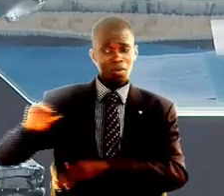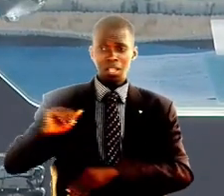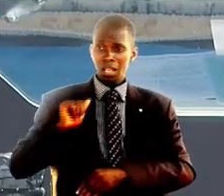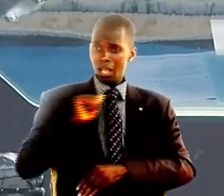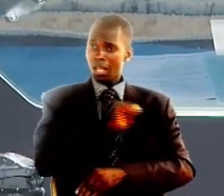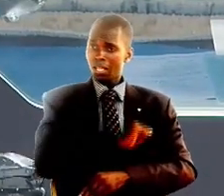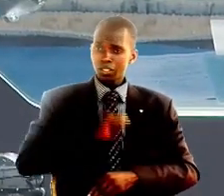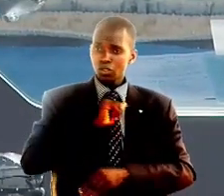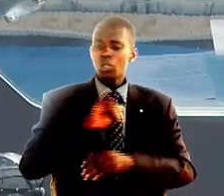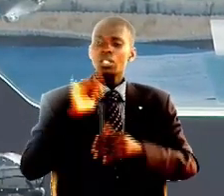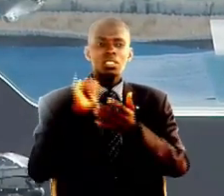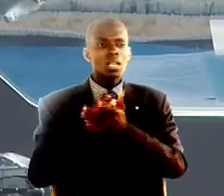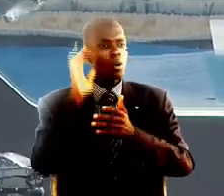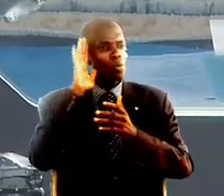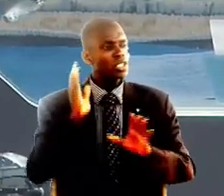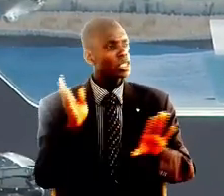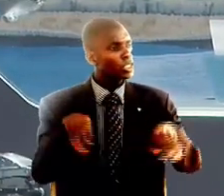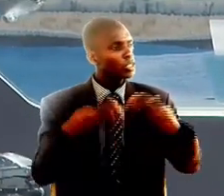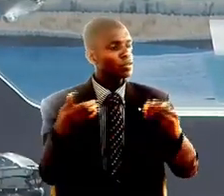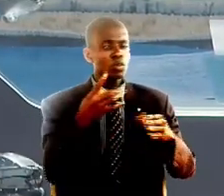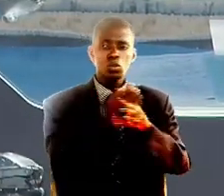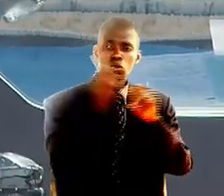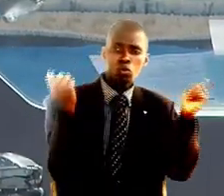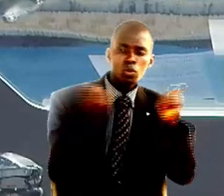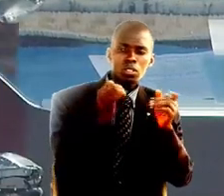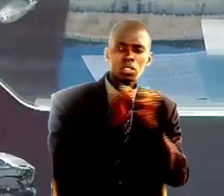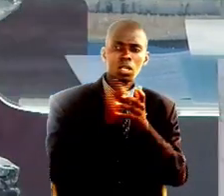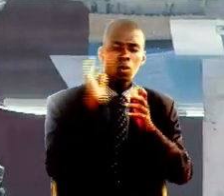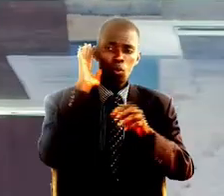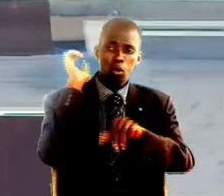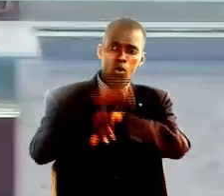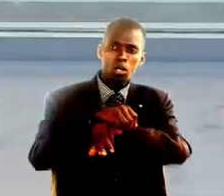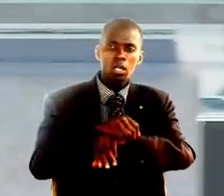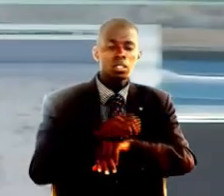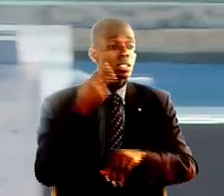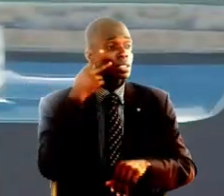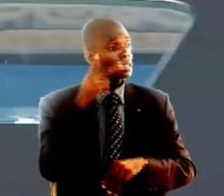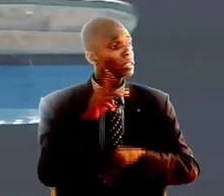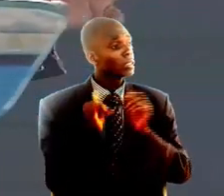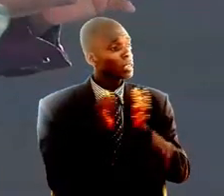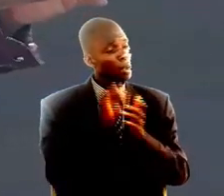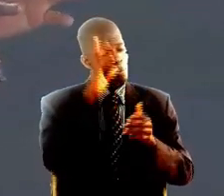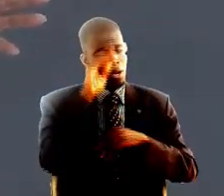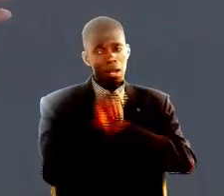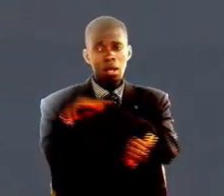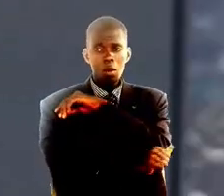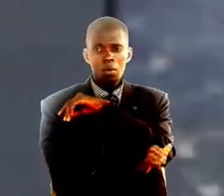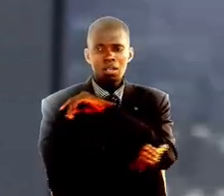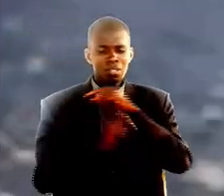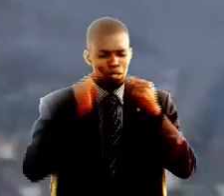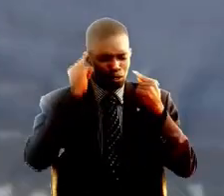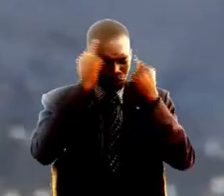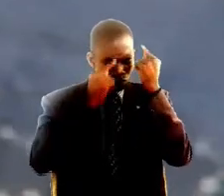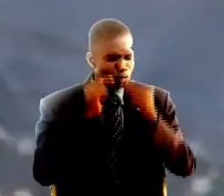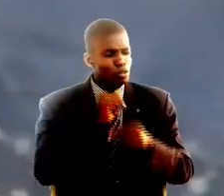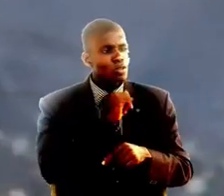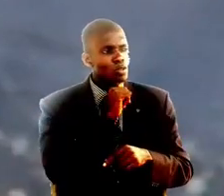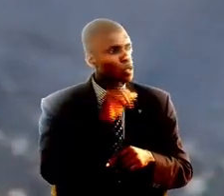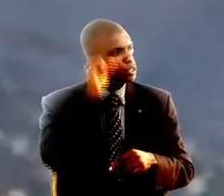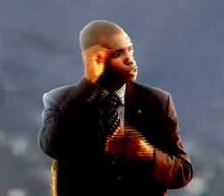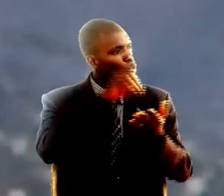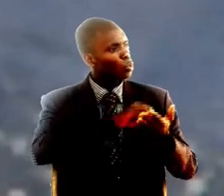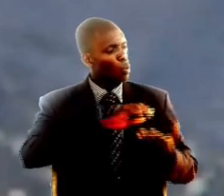the attitude that conquers. He considered not his own body now dead when